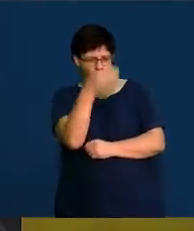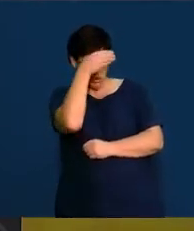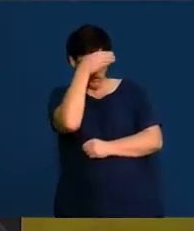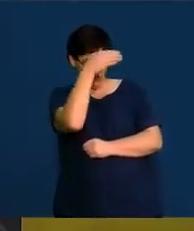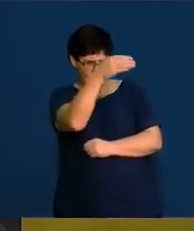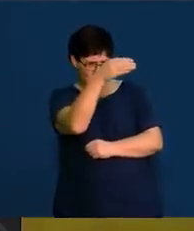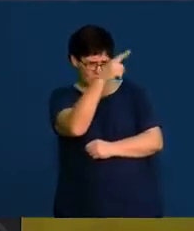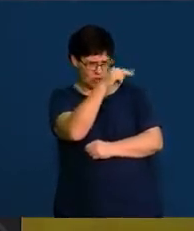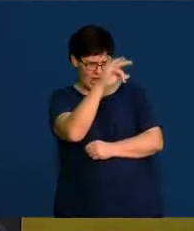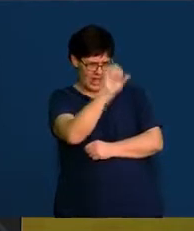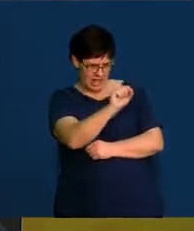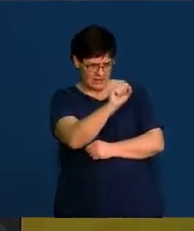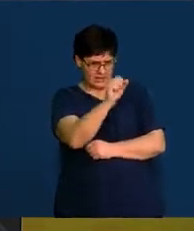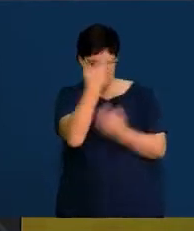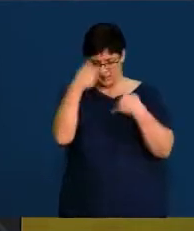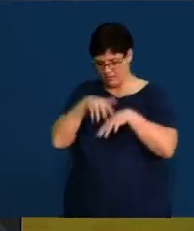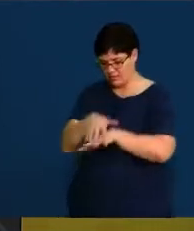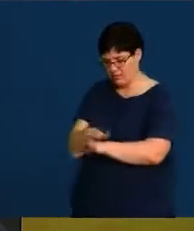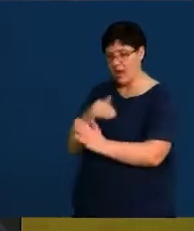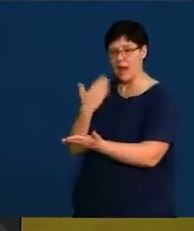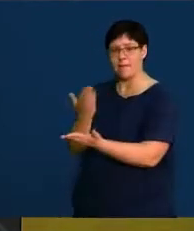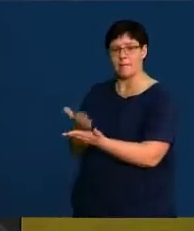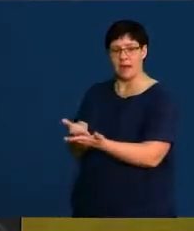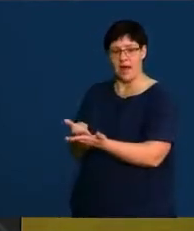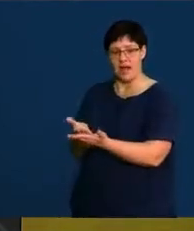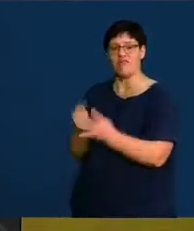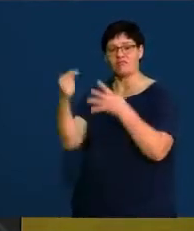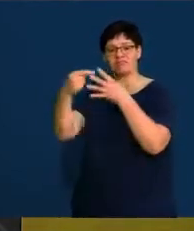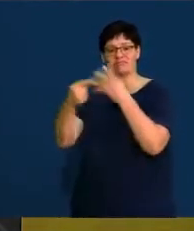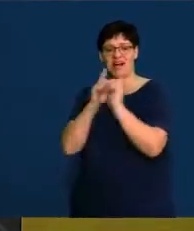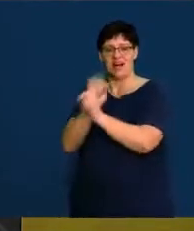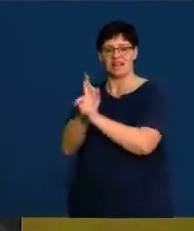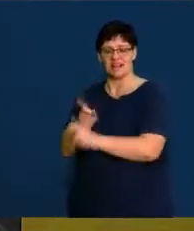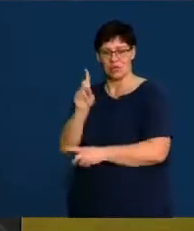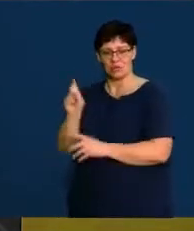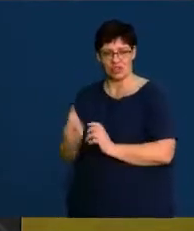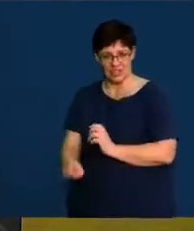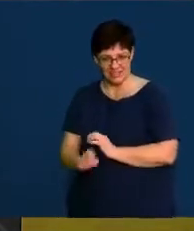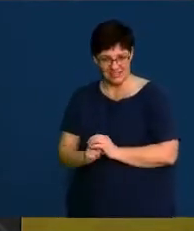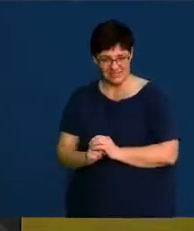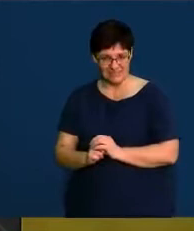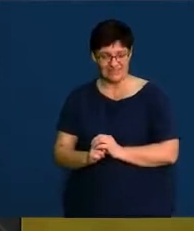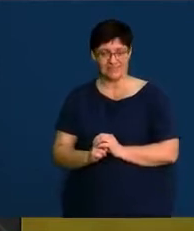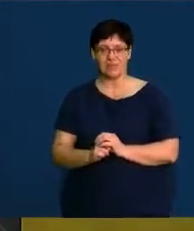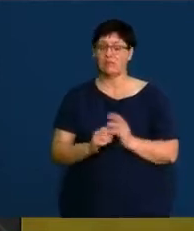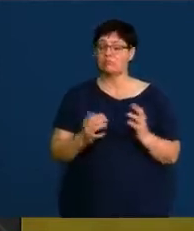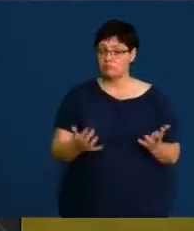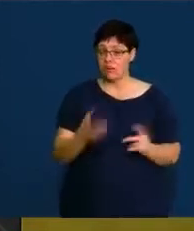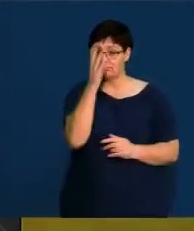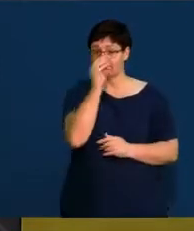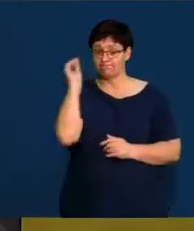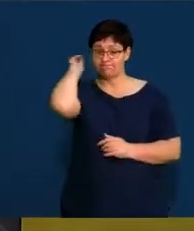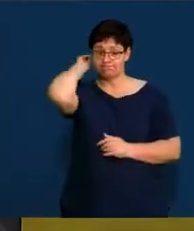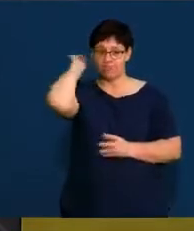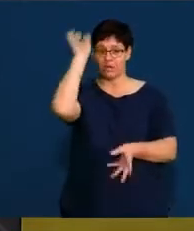concepts learned in GIS and applying them to the types of questions you are getting in this examination? Note